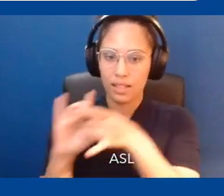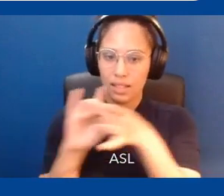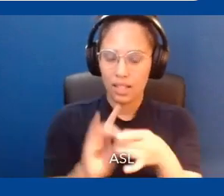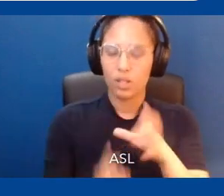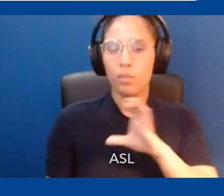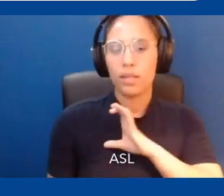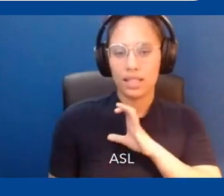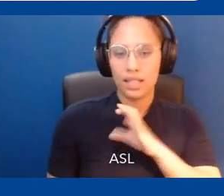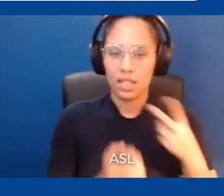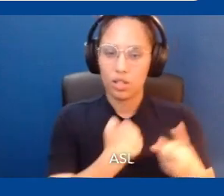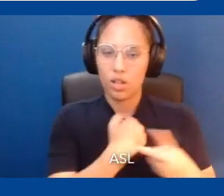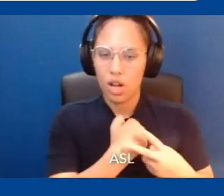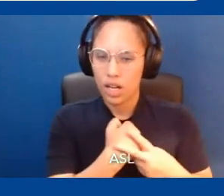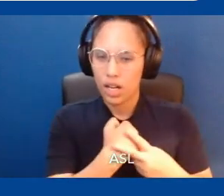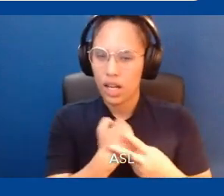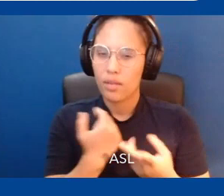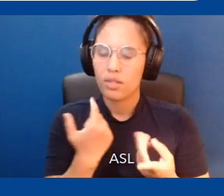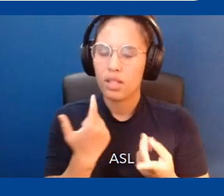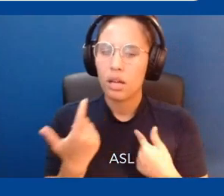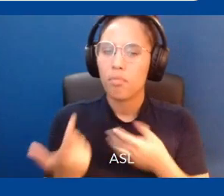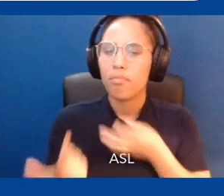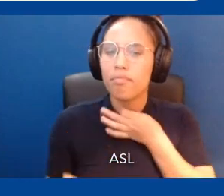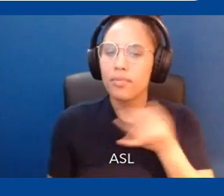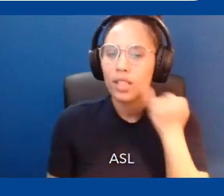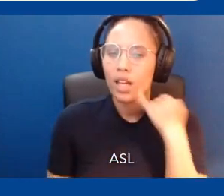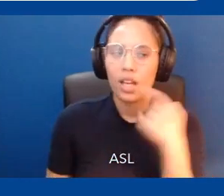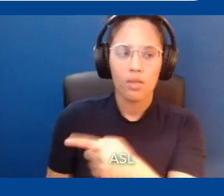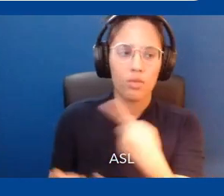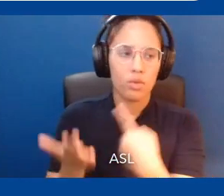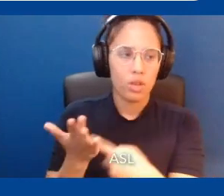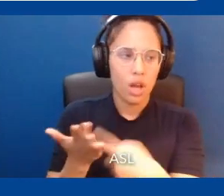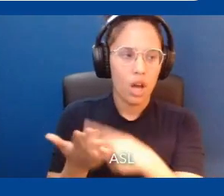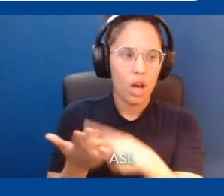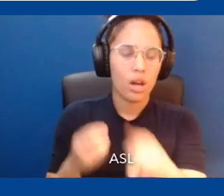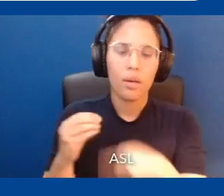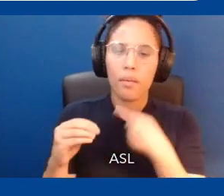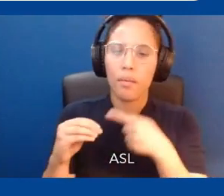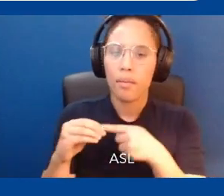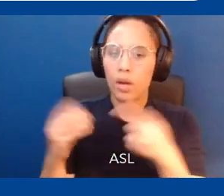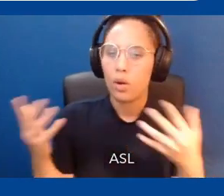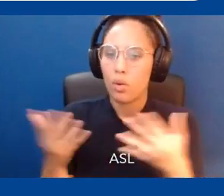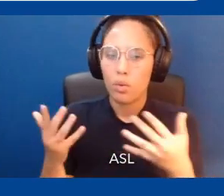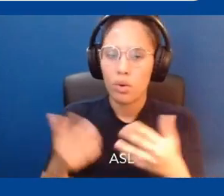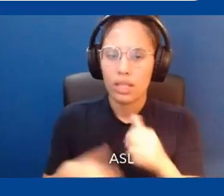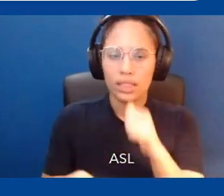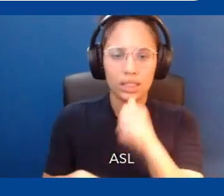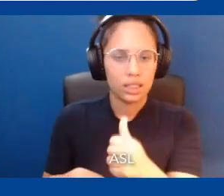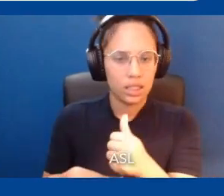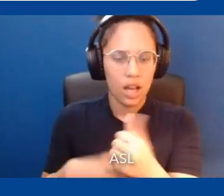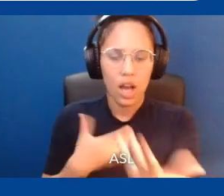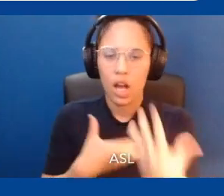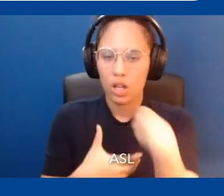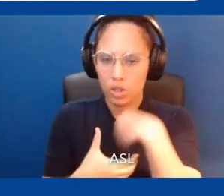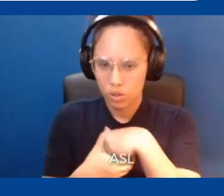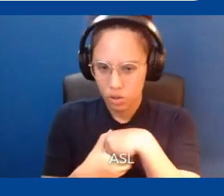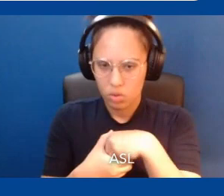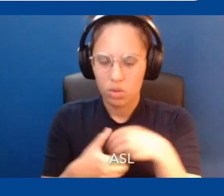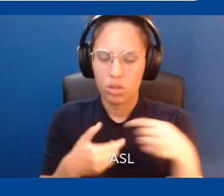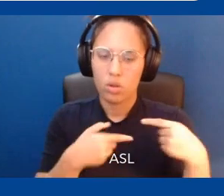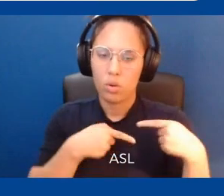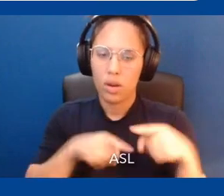wondering if maybe you could talk about this idea of what's not present as you're working with that